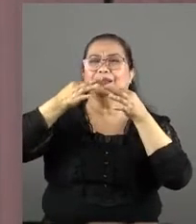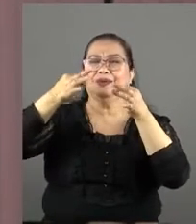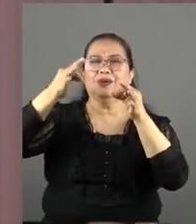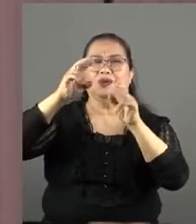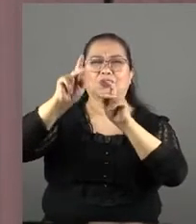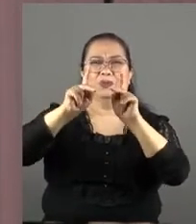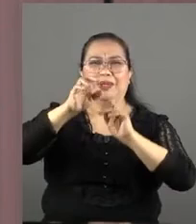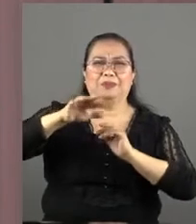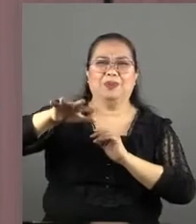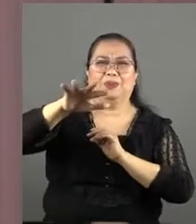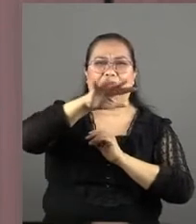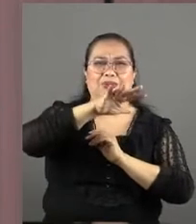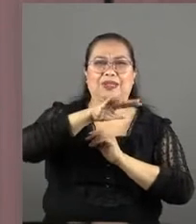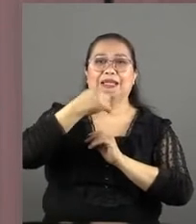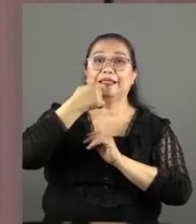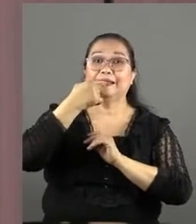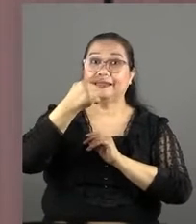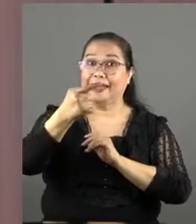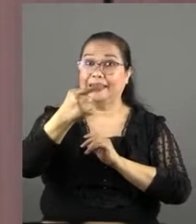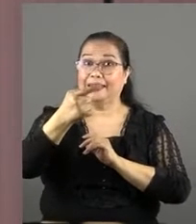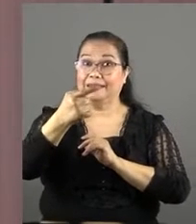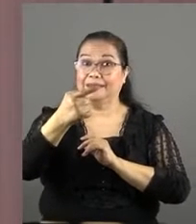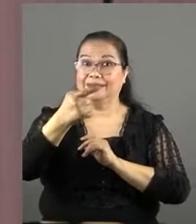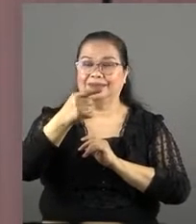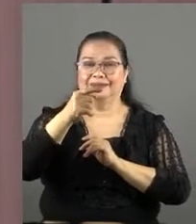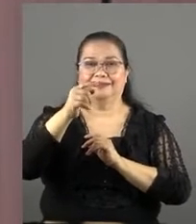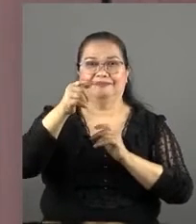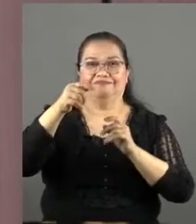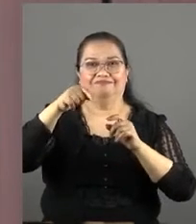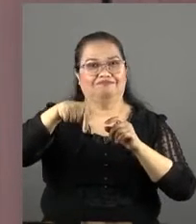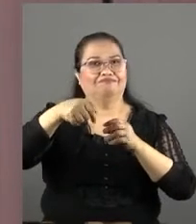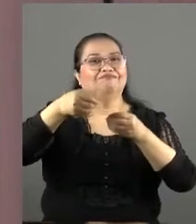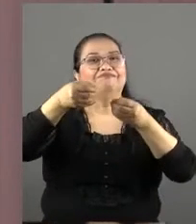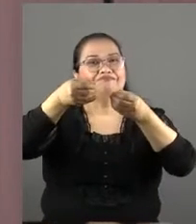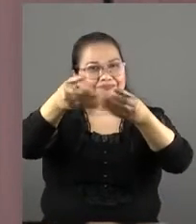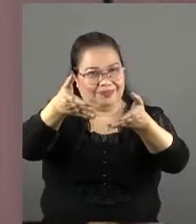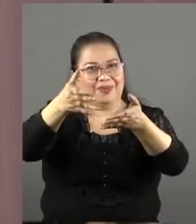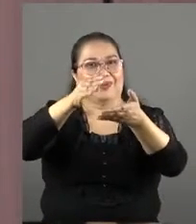people and saying, here's forgiveness.